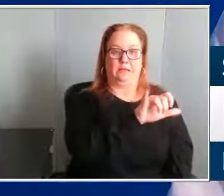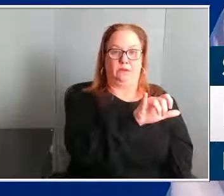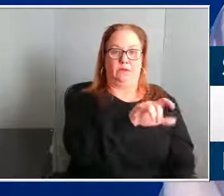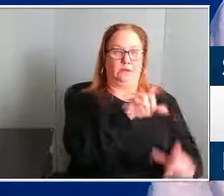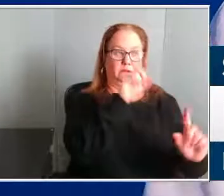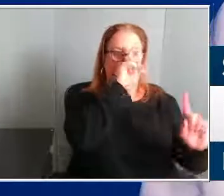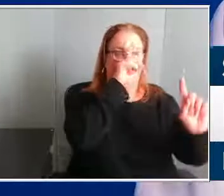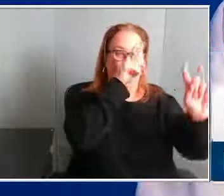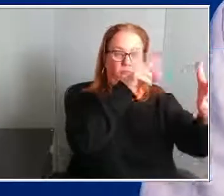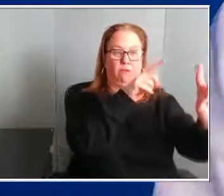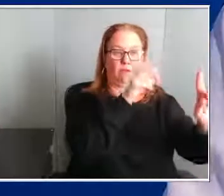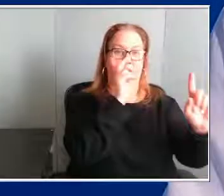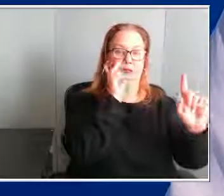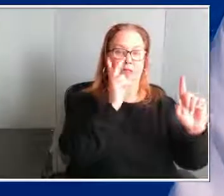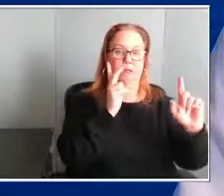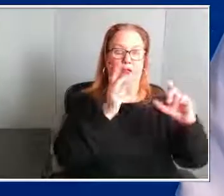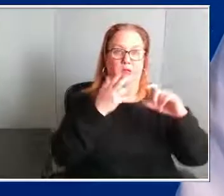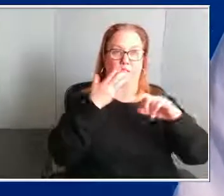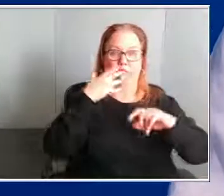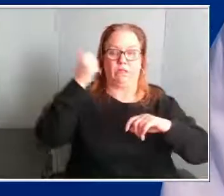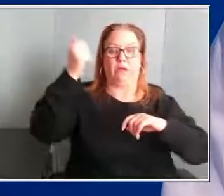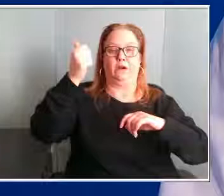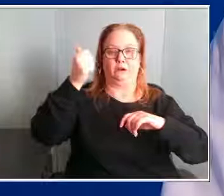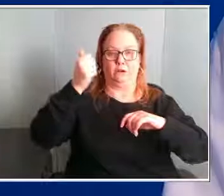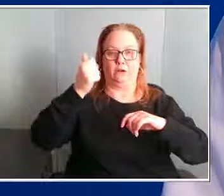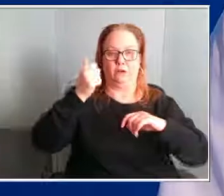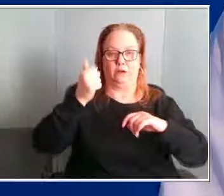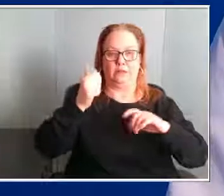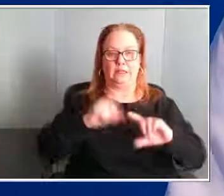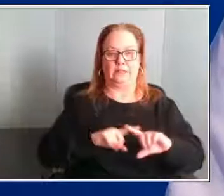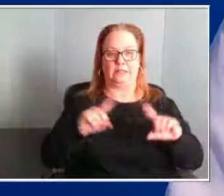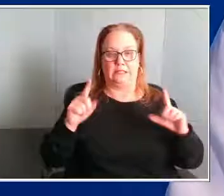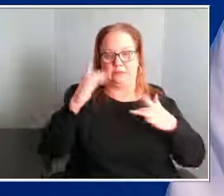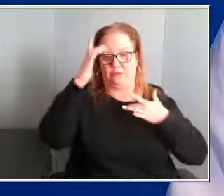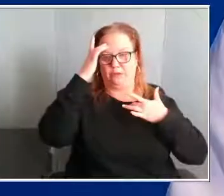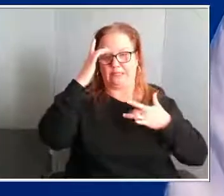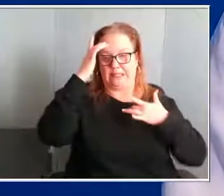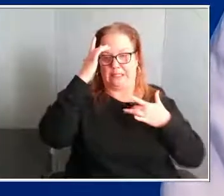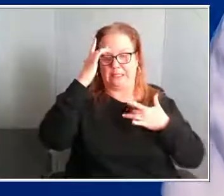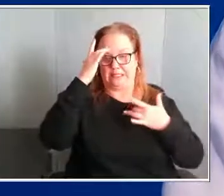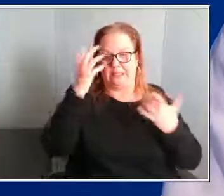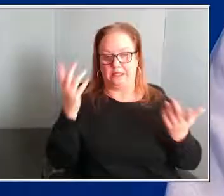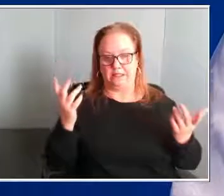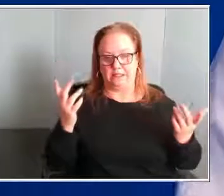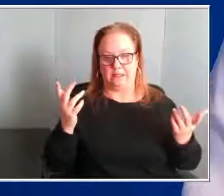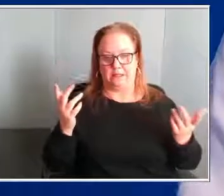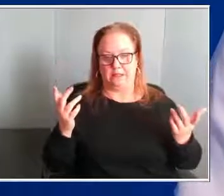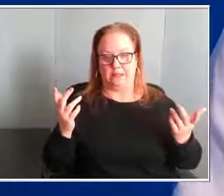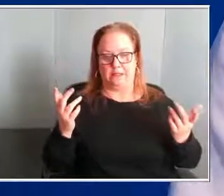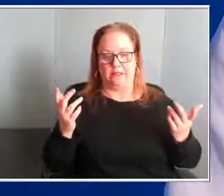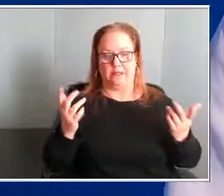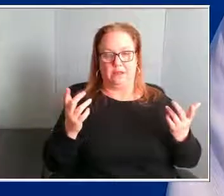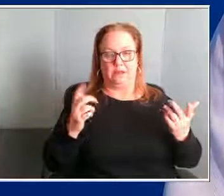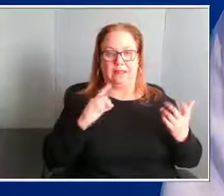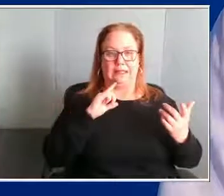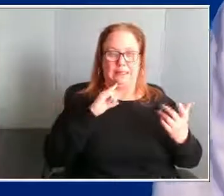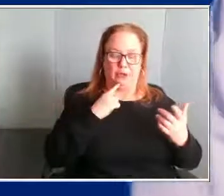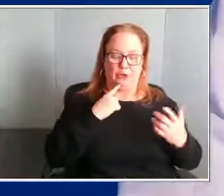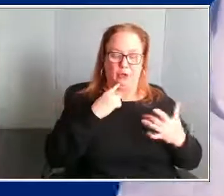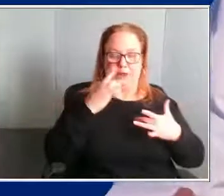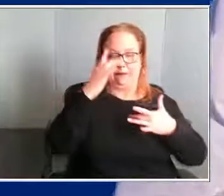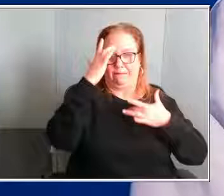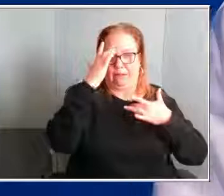was, and we saw that it was so much better. It is just a different disease entity. That's true. It is the acute infection, but it's also